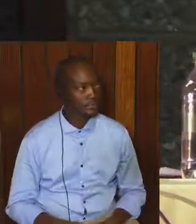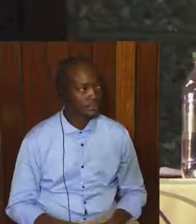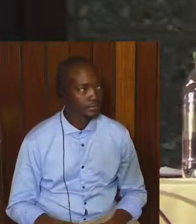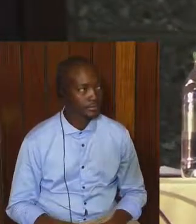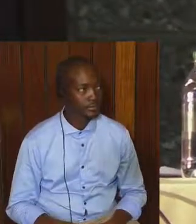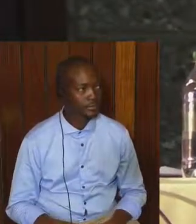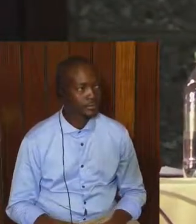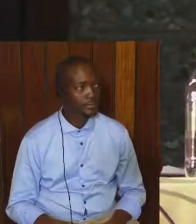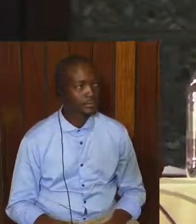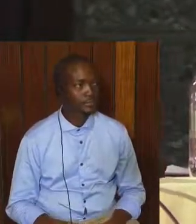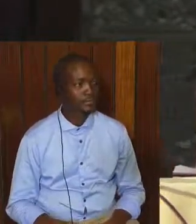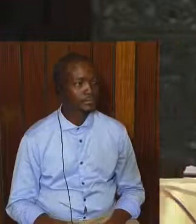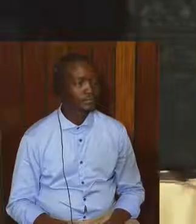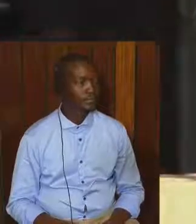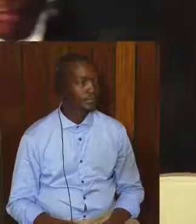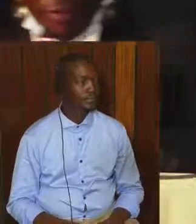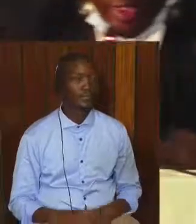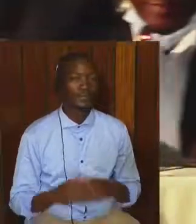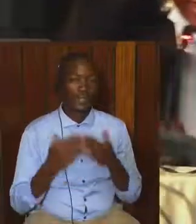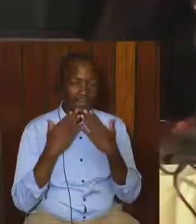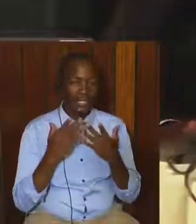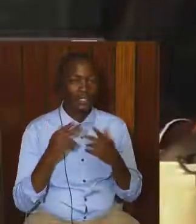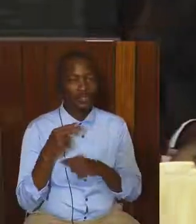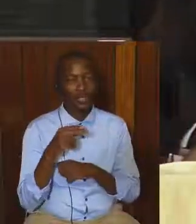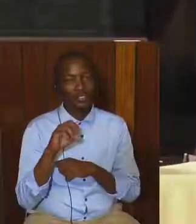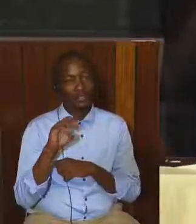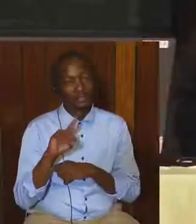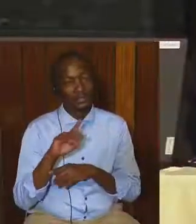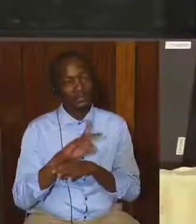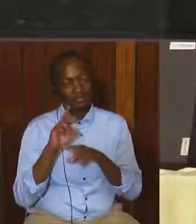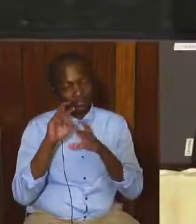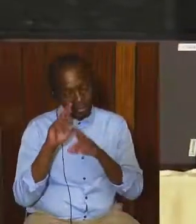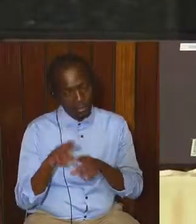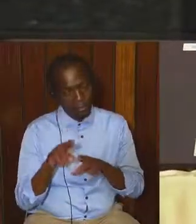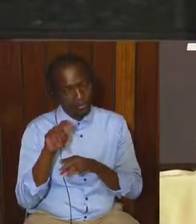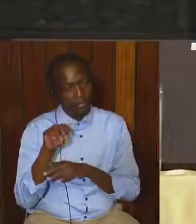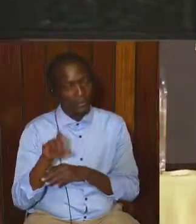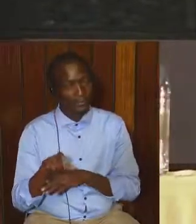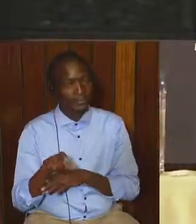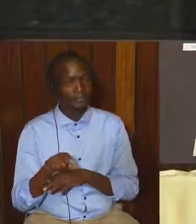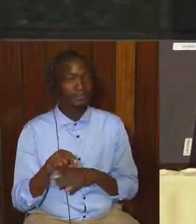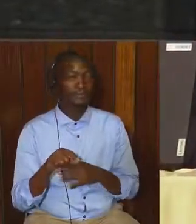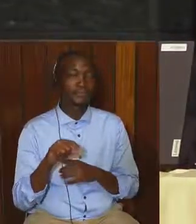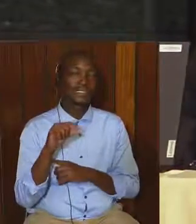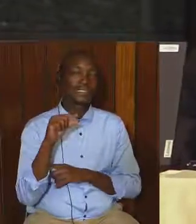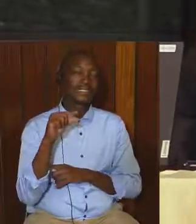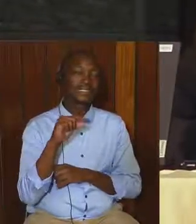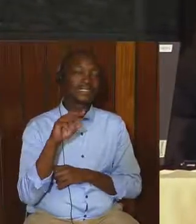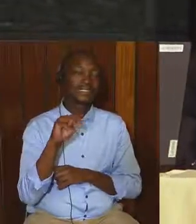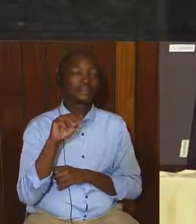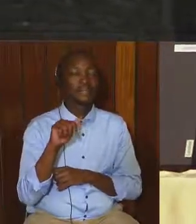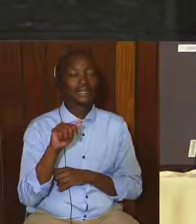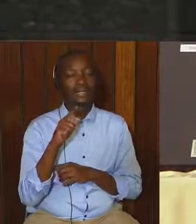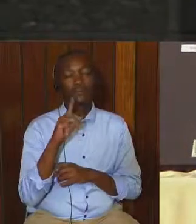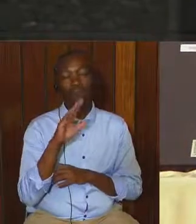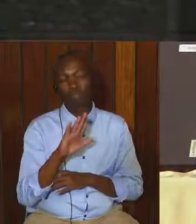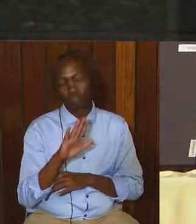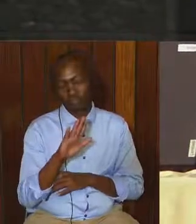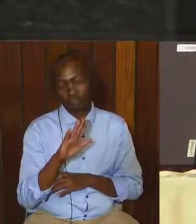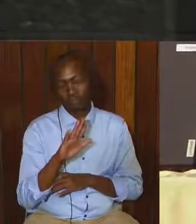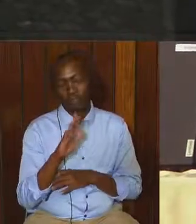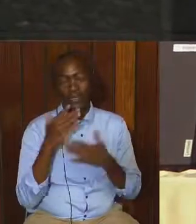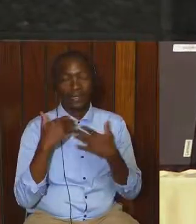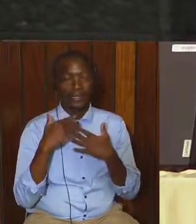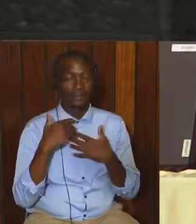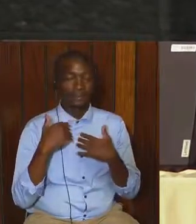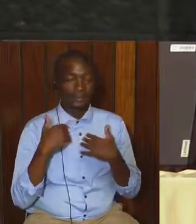Okay, thank you, HOD. Thank you, Honorable Chairperson. The GMA, okay, let me start by saying